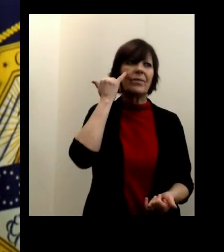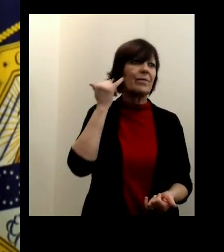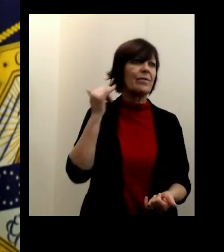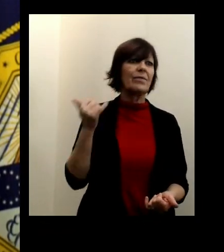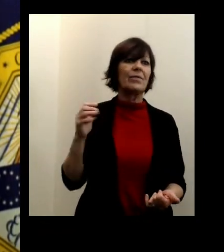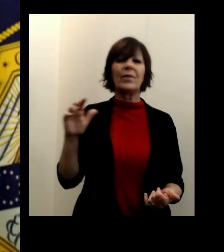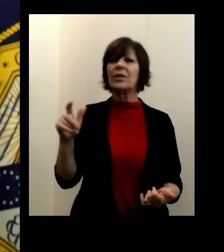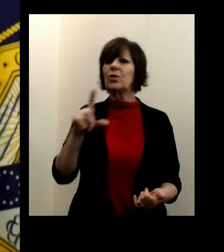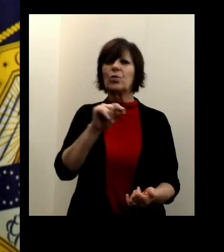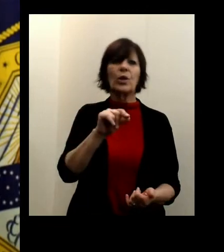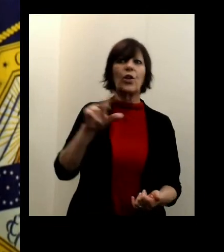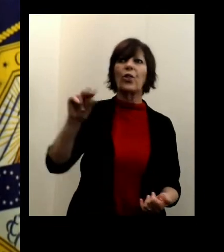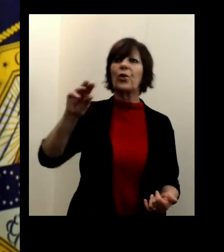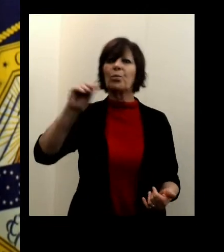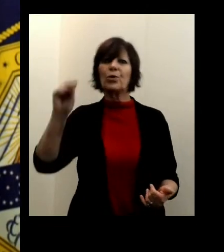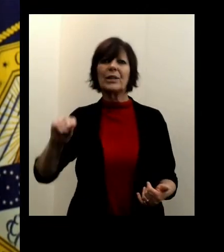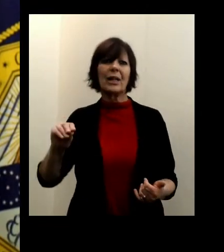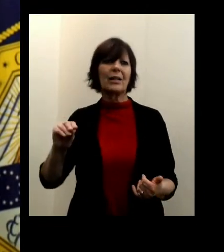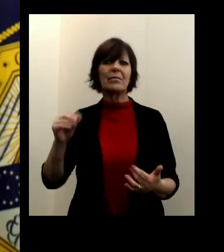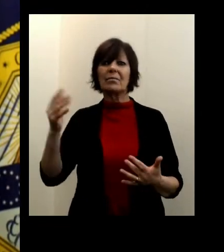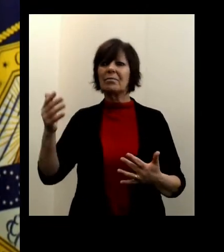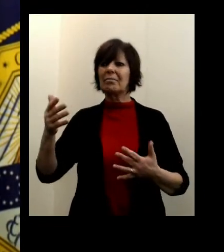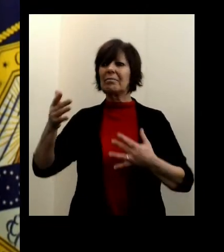to 30% of our population caught it.